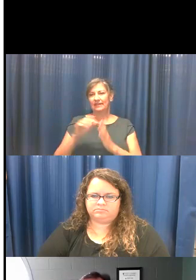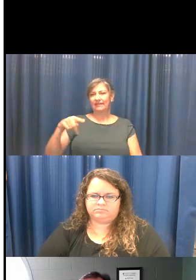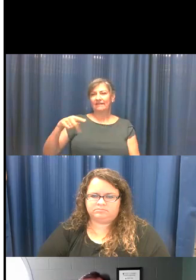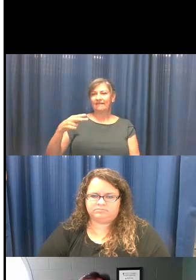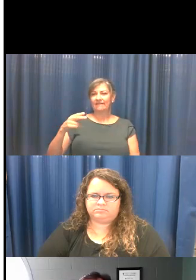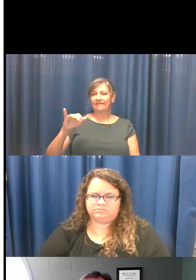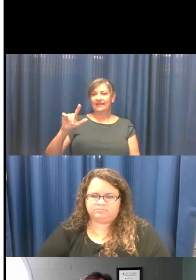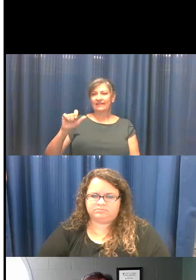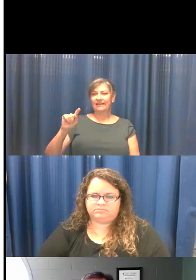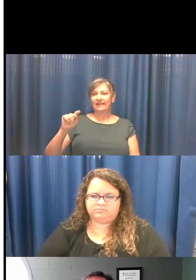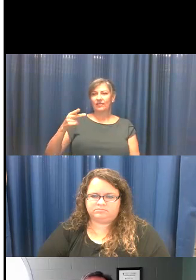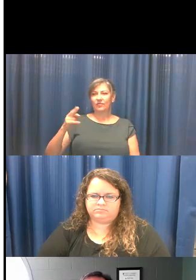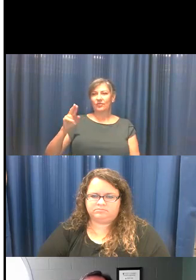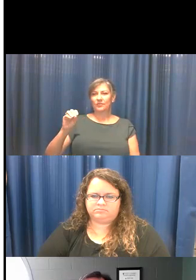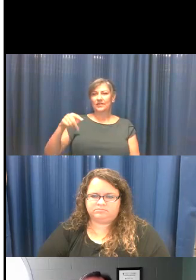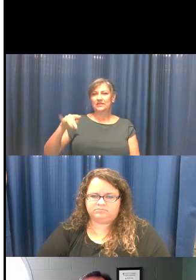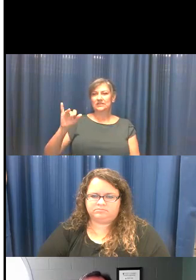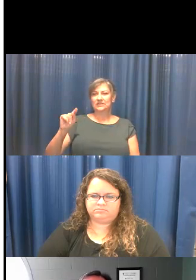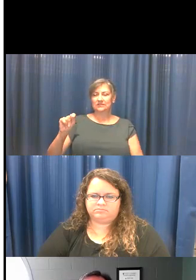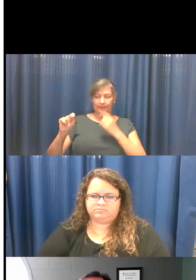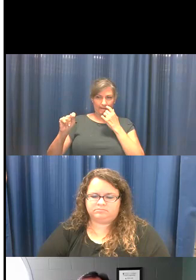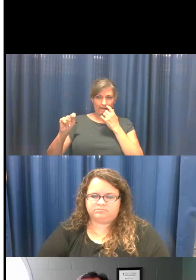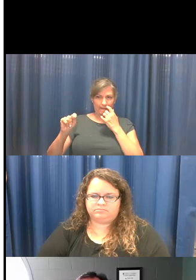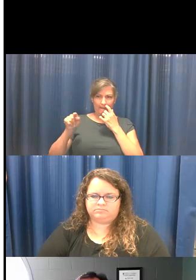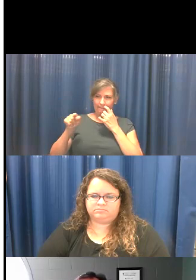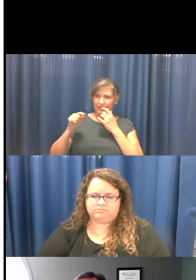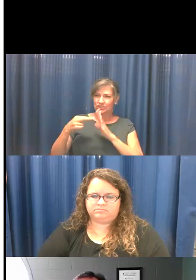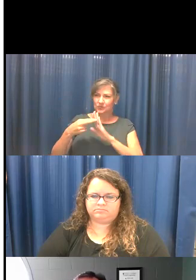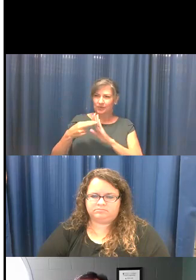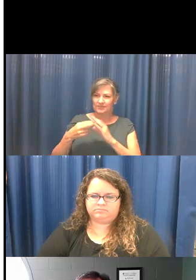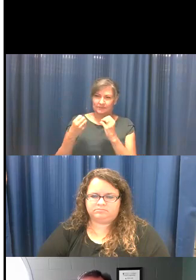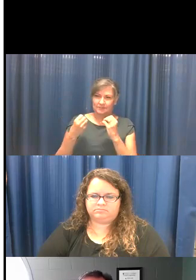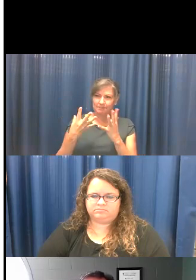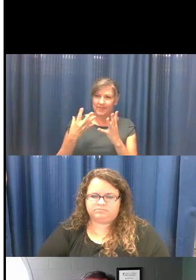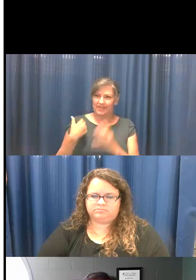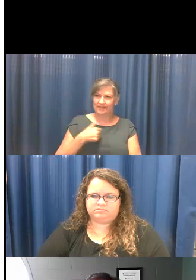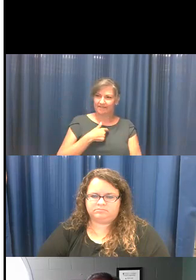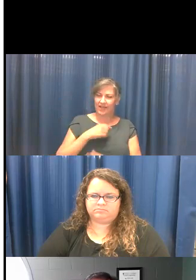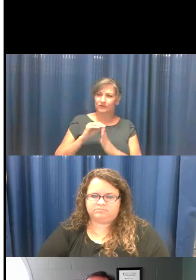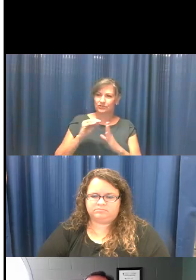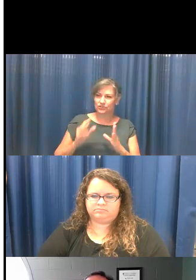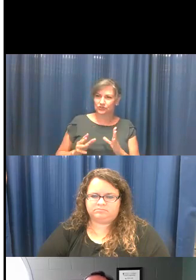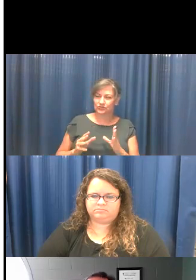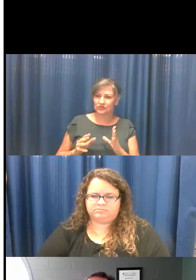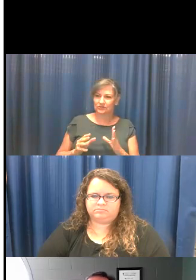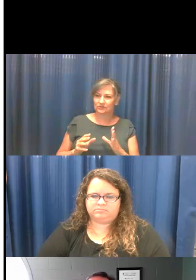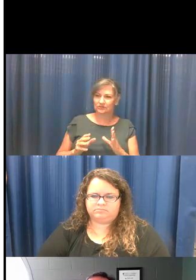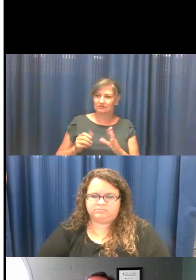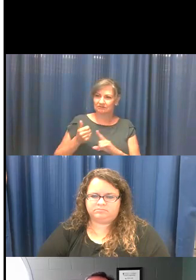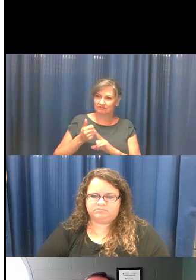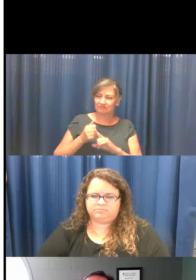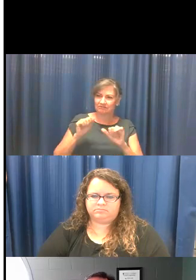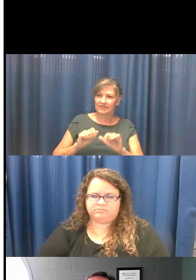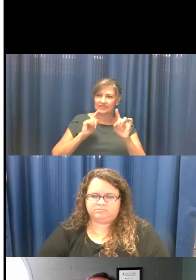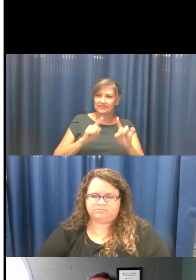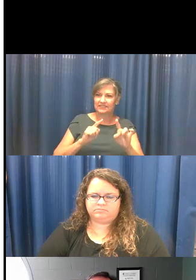Margaret Allen represents so many of our students who can attend and have